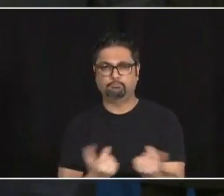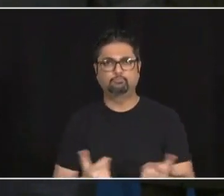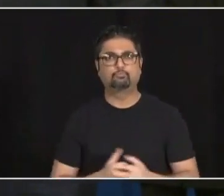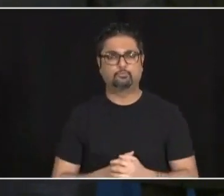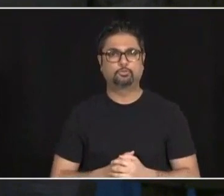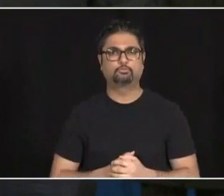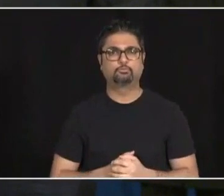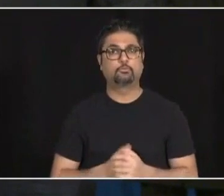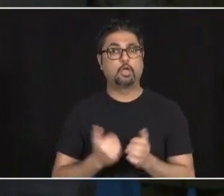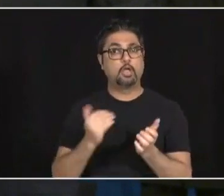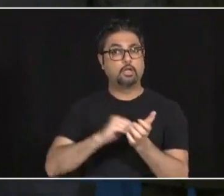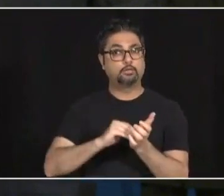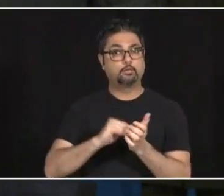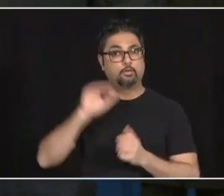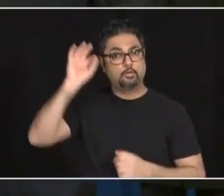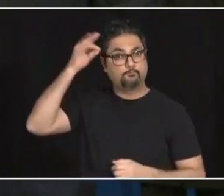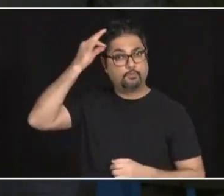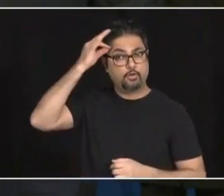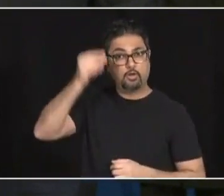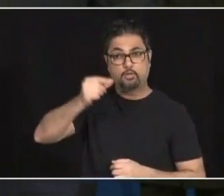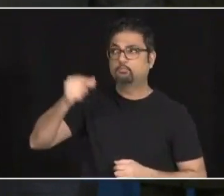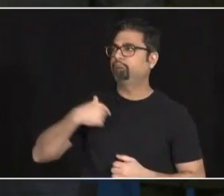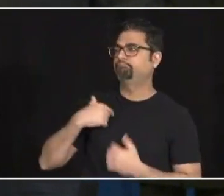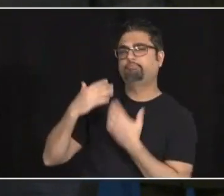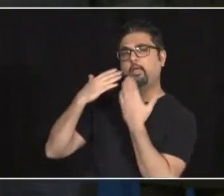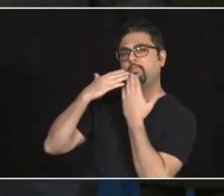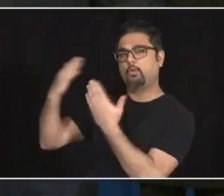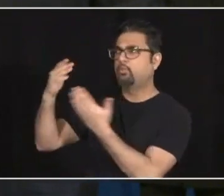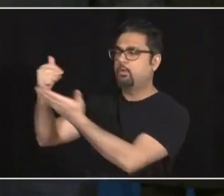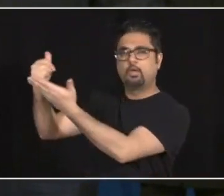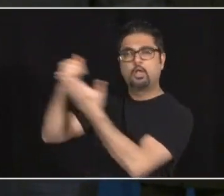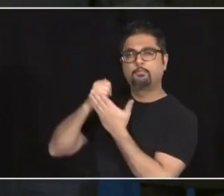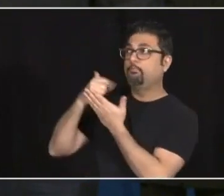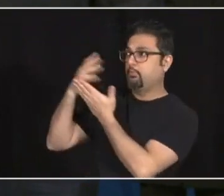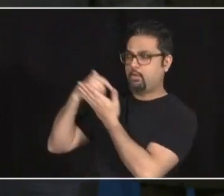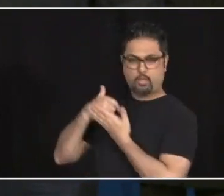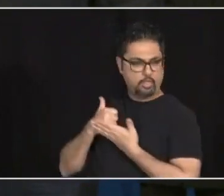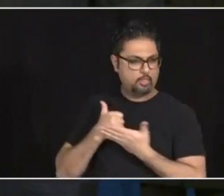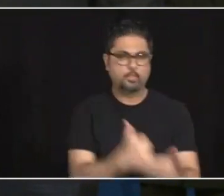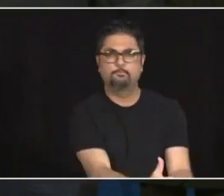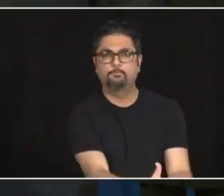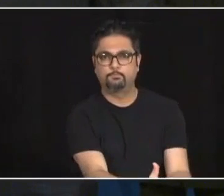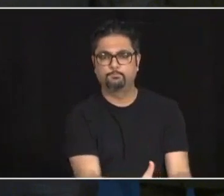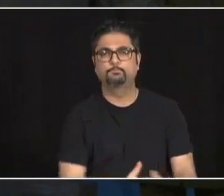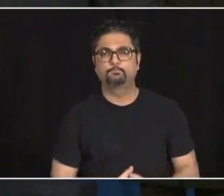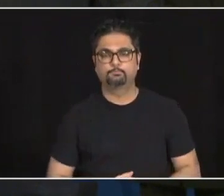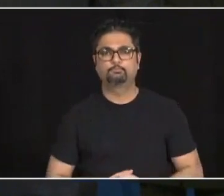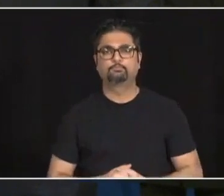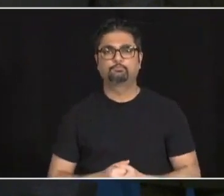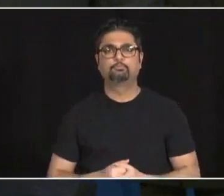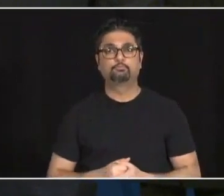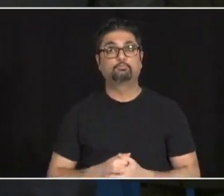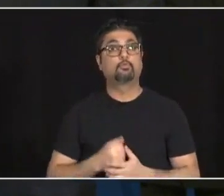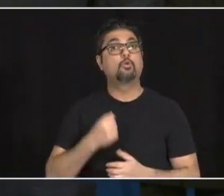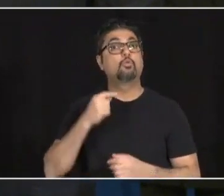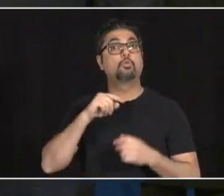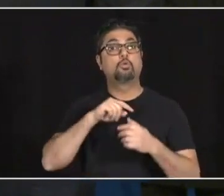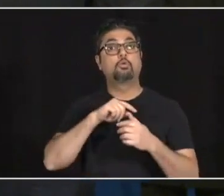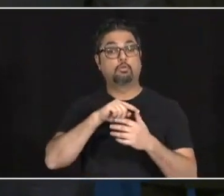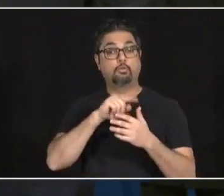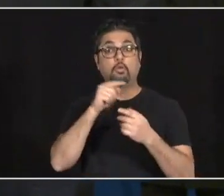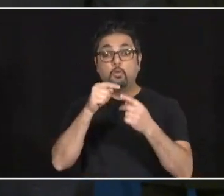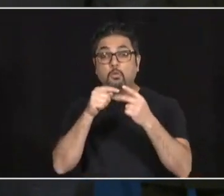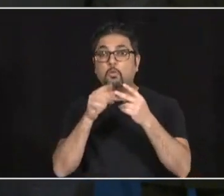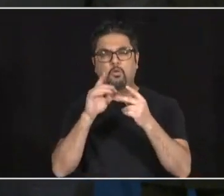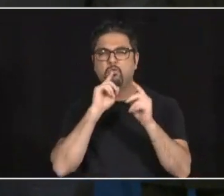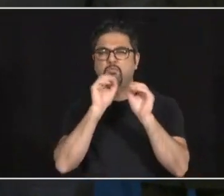government for working with us on this and so many other important measures in the fight against this pandemic. Je